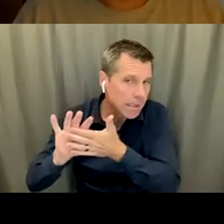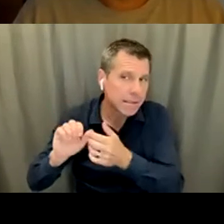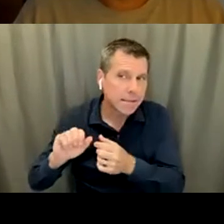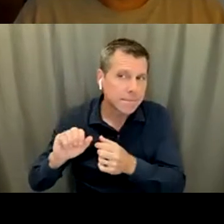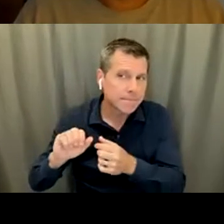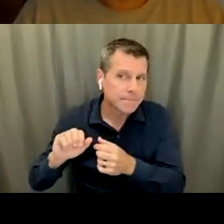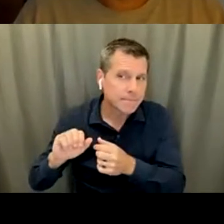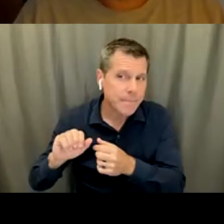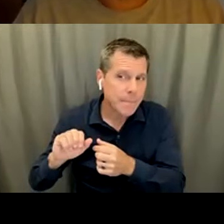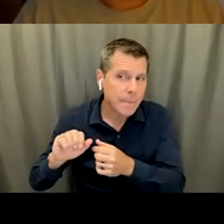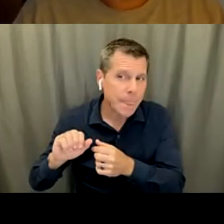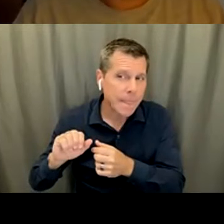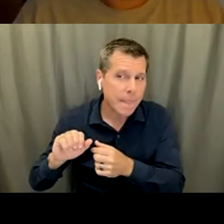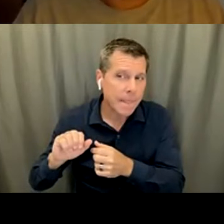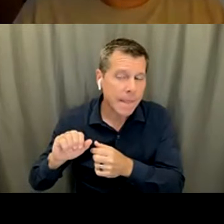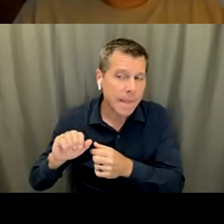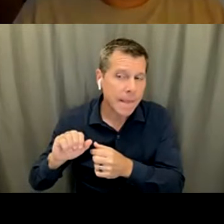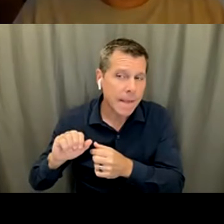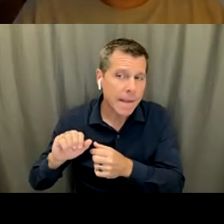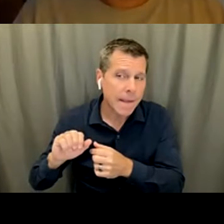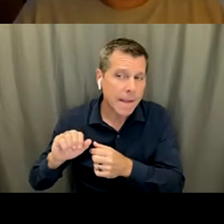Yeah, it's unfortunate that we